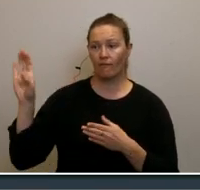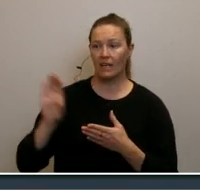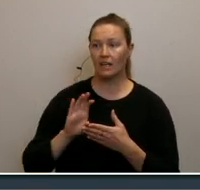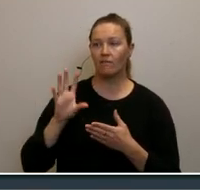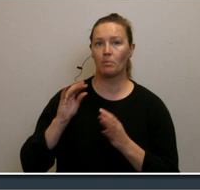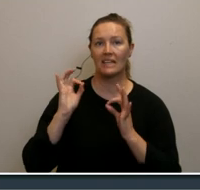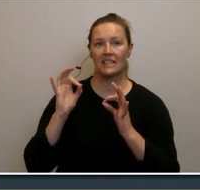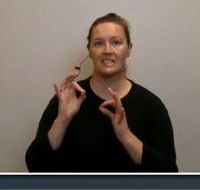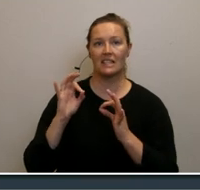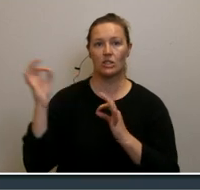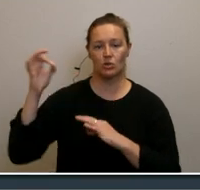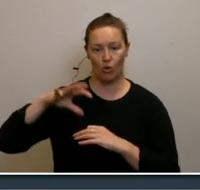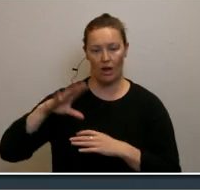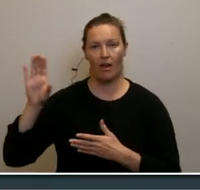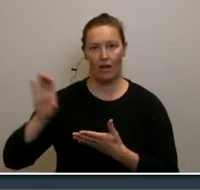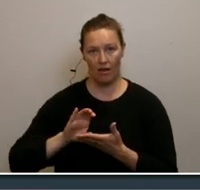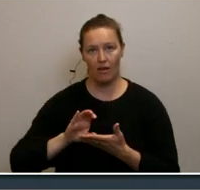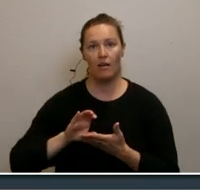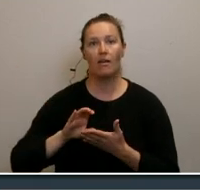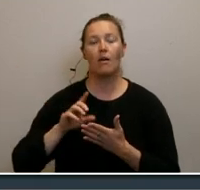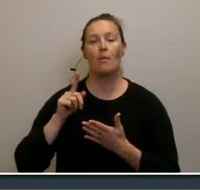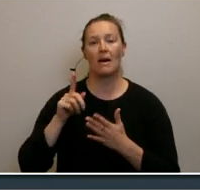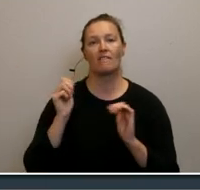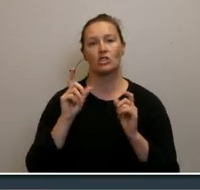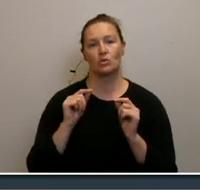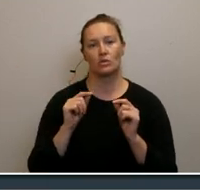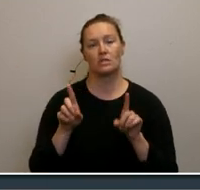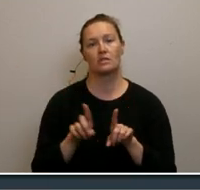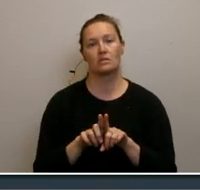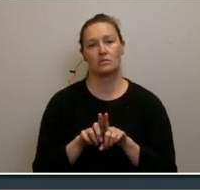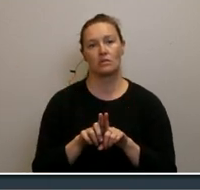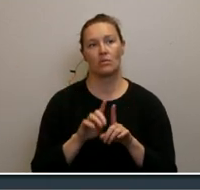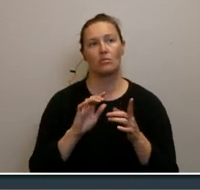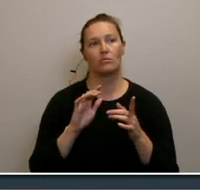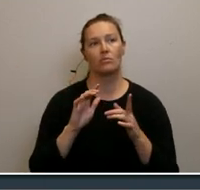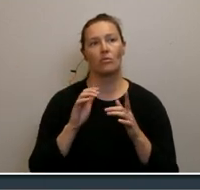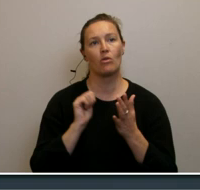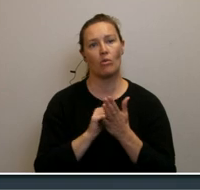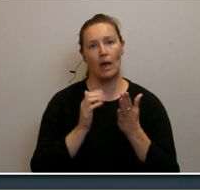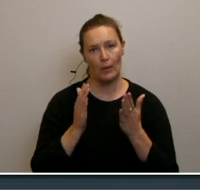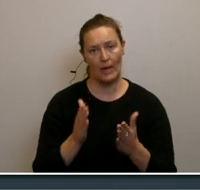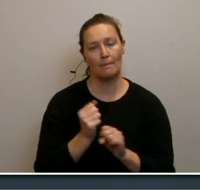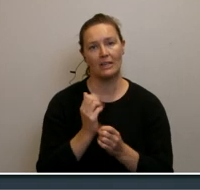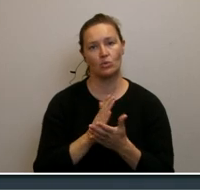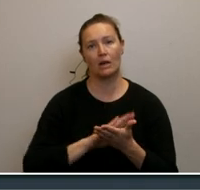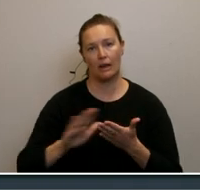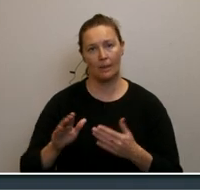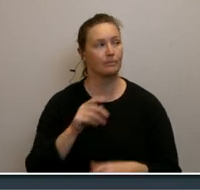excellent donor. But we obviously, as I said earlier, we've done that in association with the right channels to make sure that was